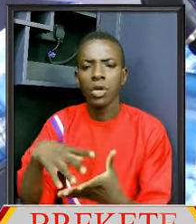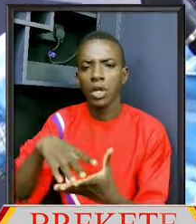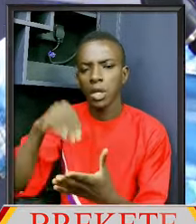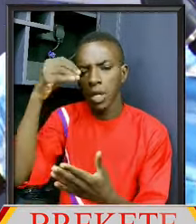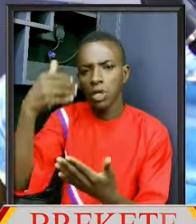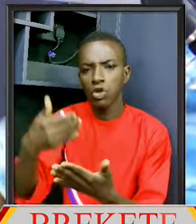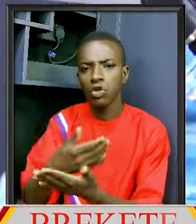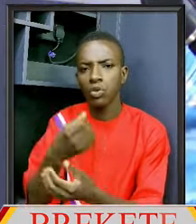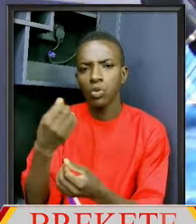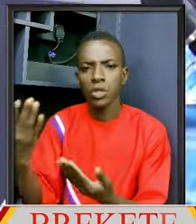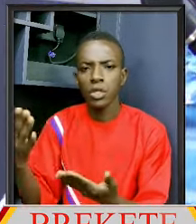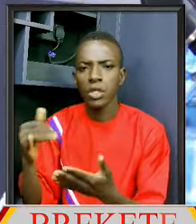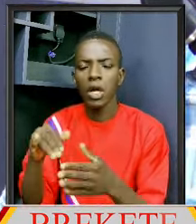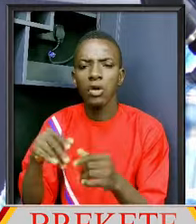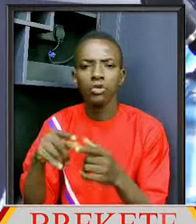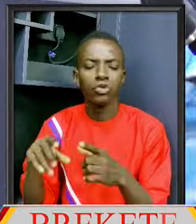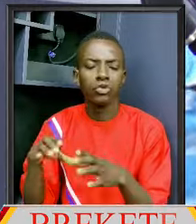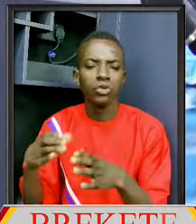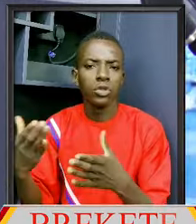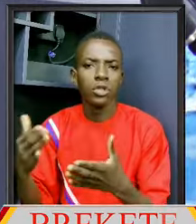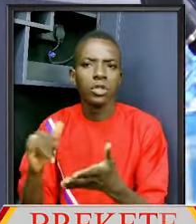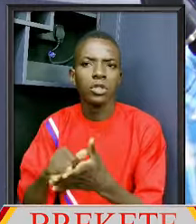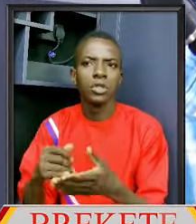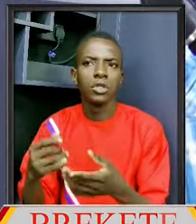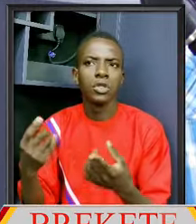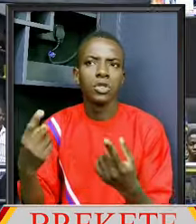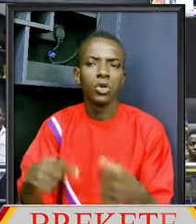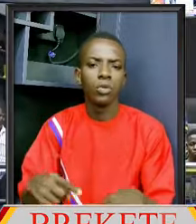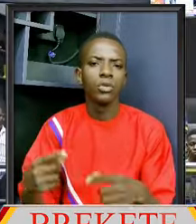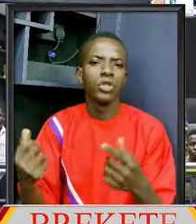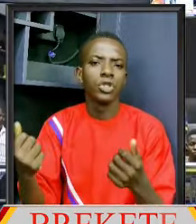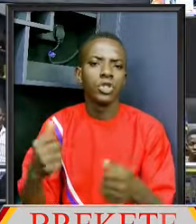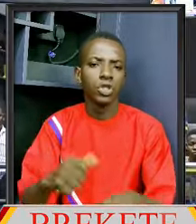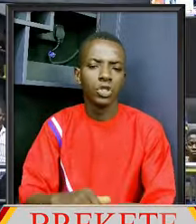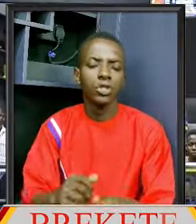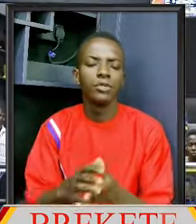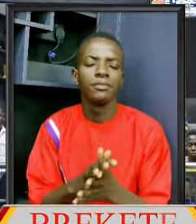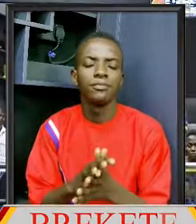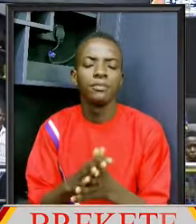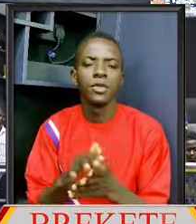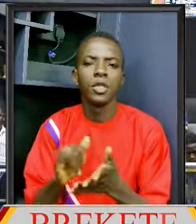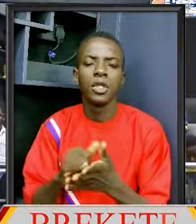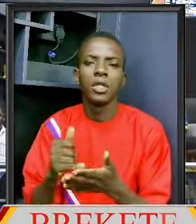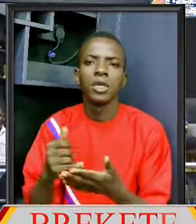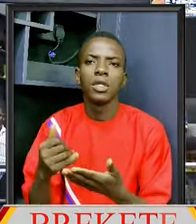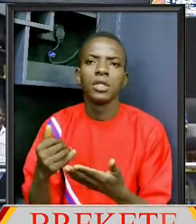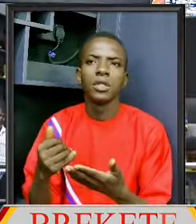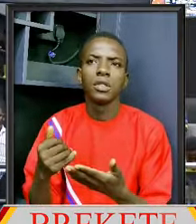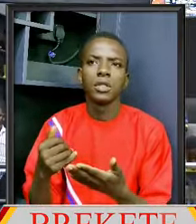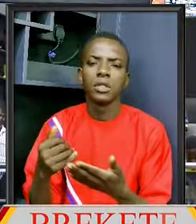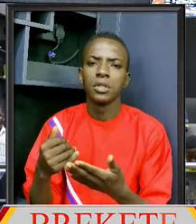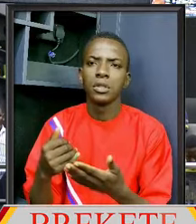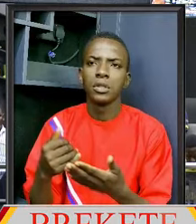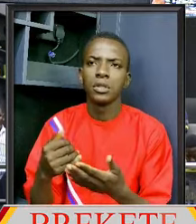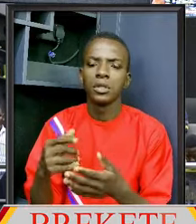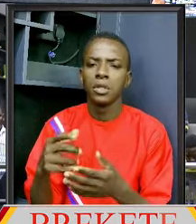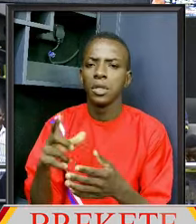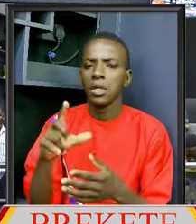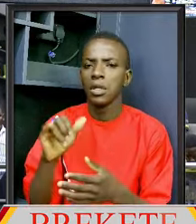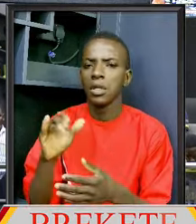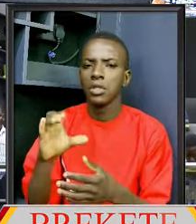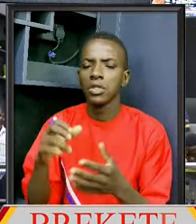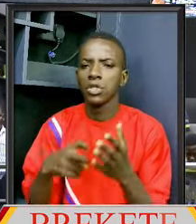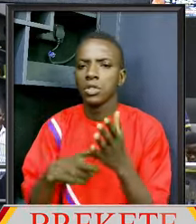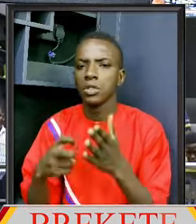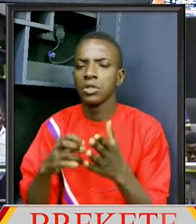new thing, how to do thing, we don't come, we don't change. That license, why I talk? You not saying only Nigeria,